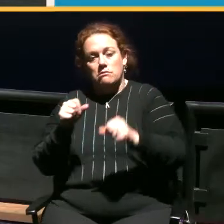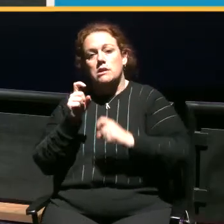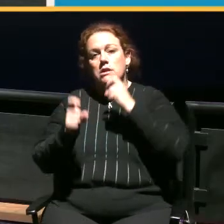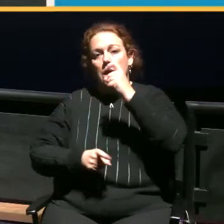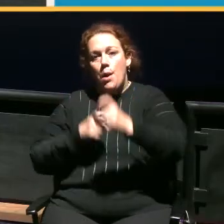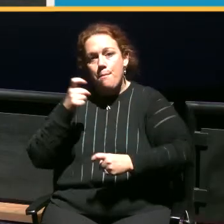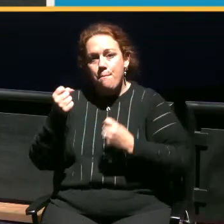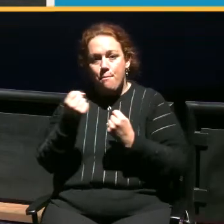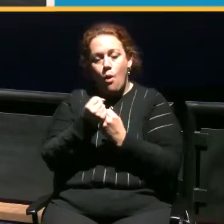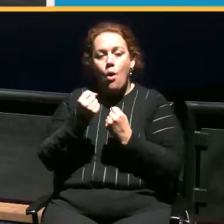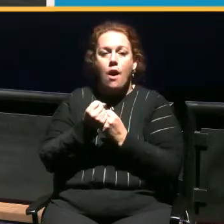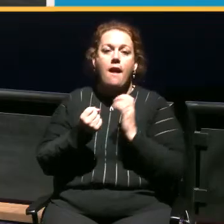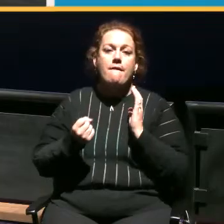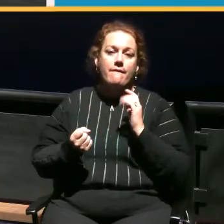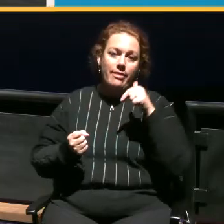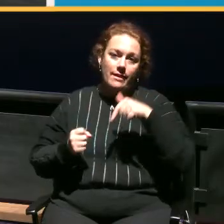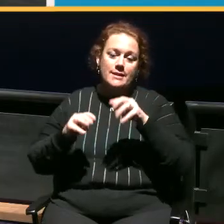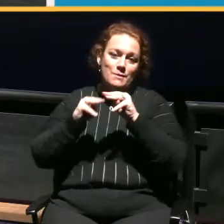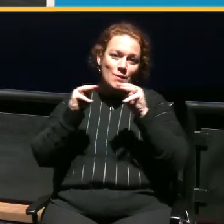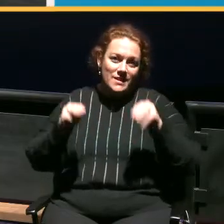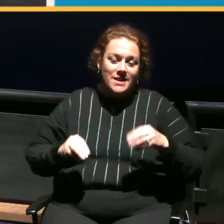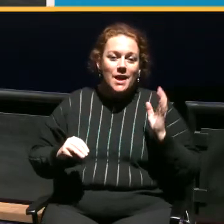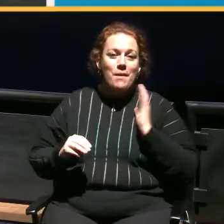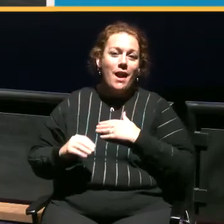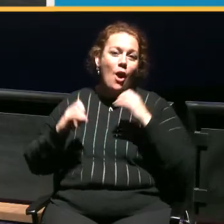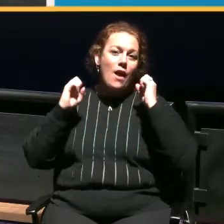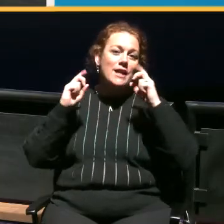our educational programming.